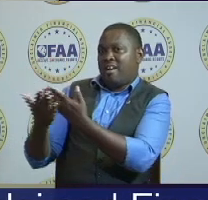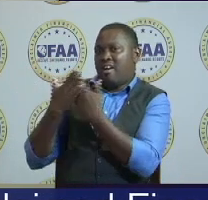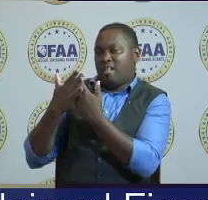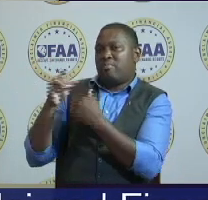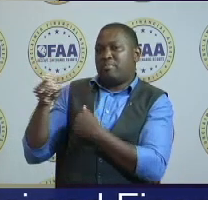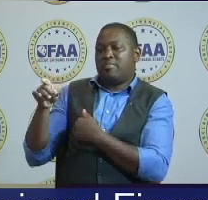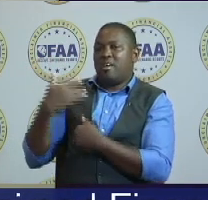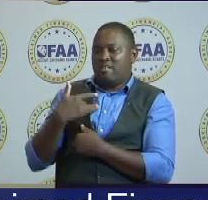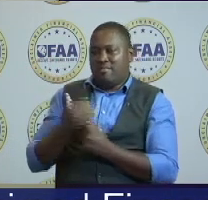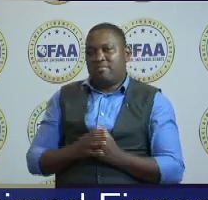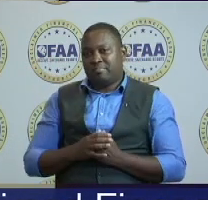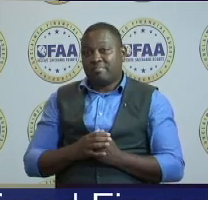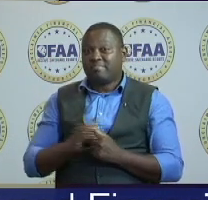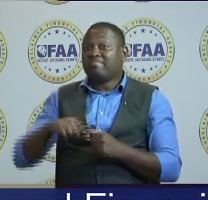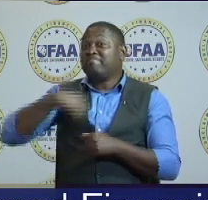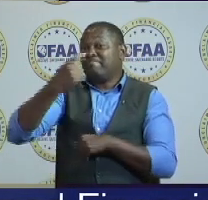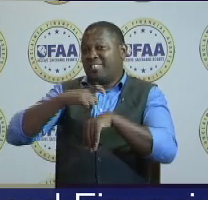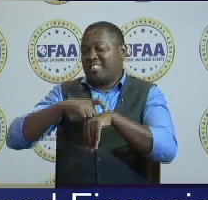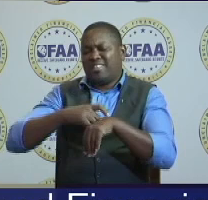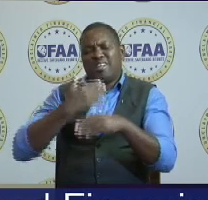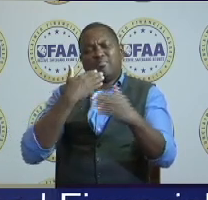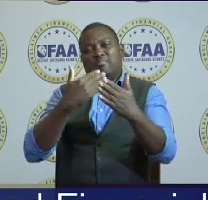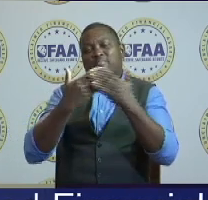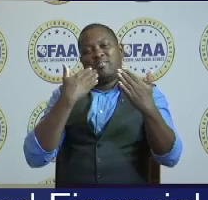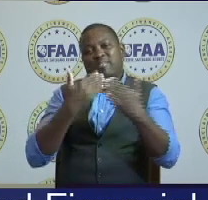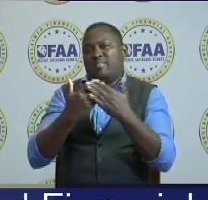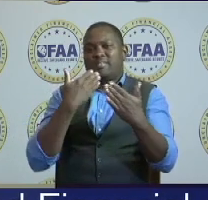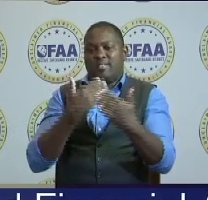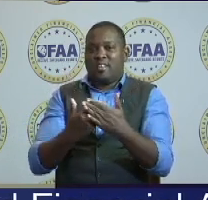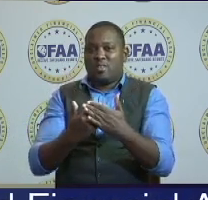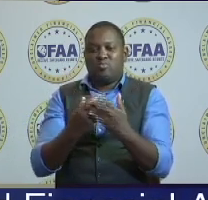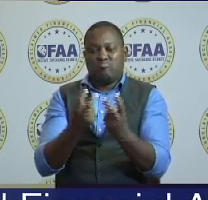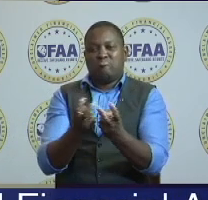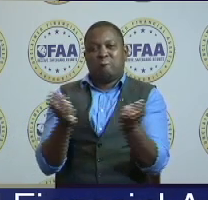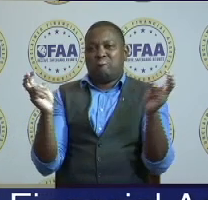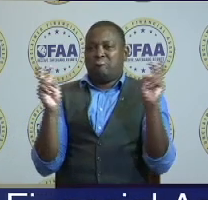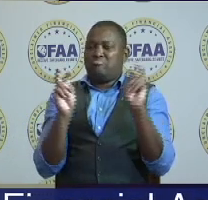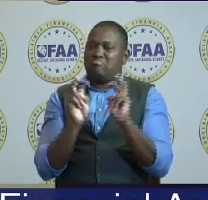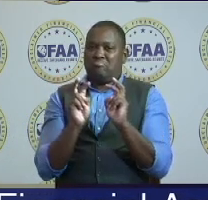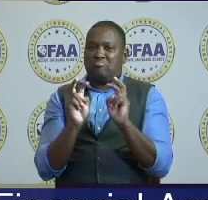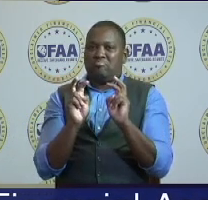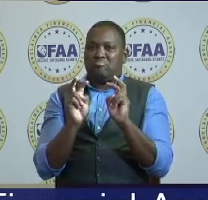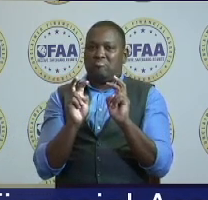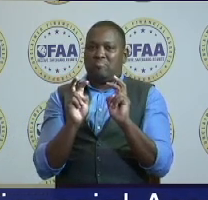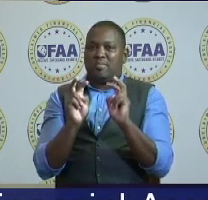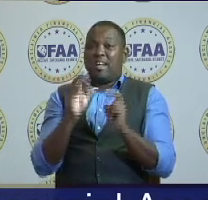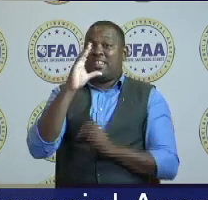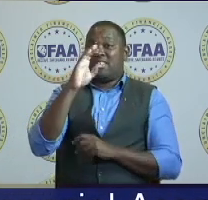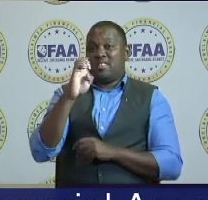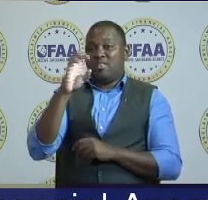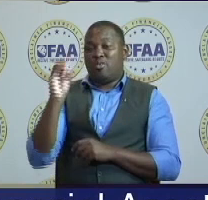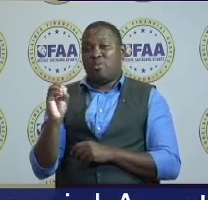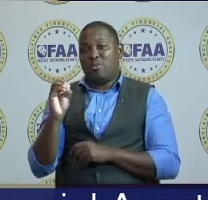for you to help you. So until next time, thank you very much. Once again, thank you to our panelists, and that is our very own CEO and